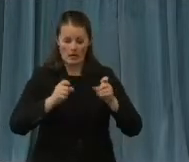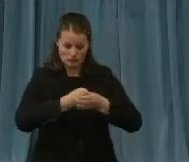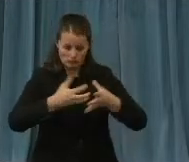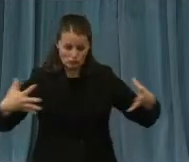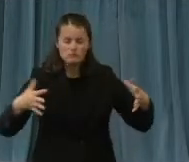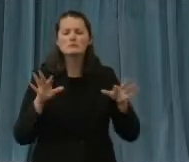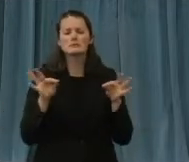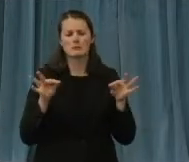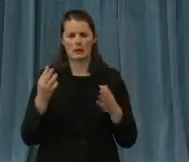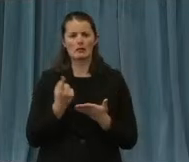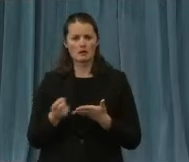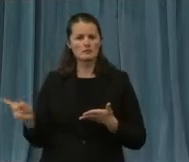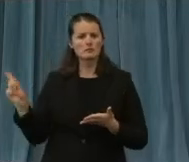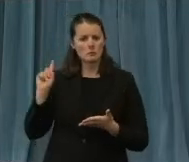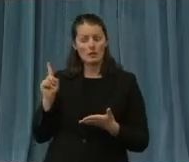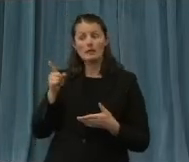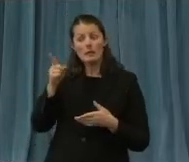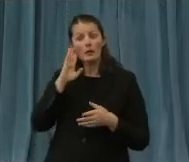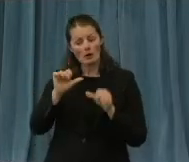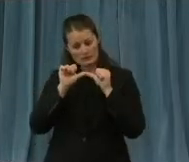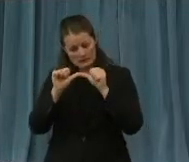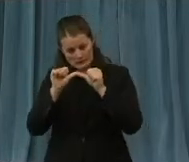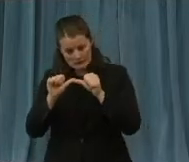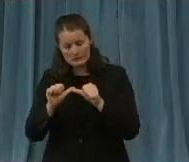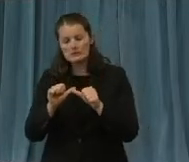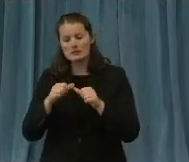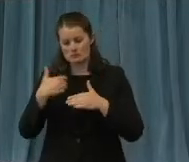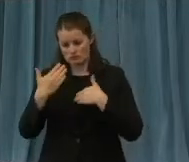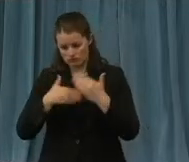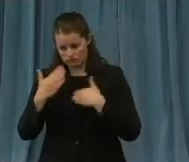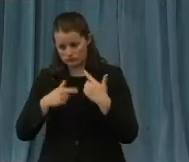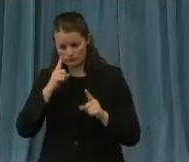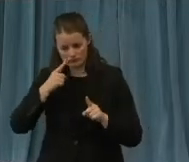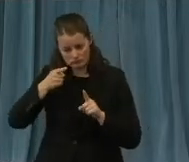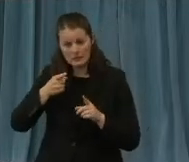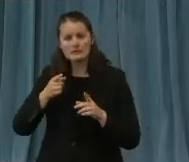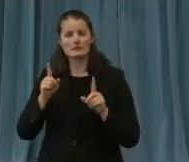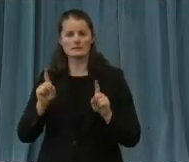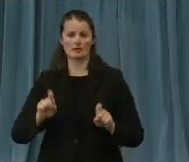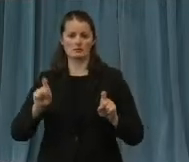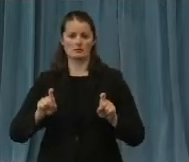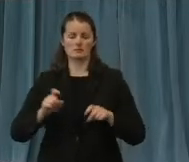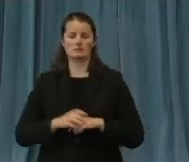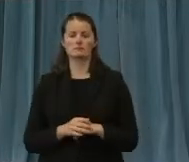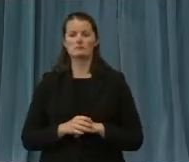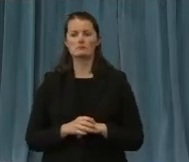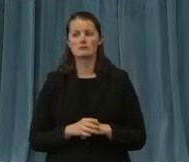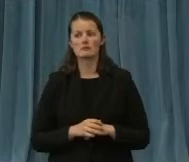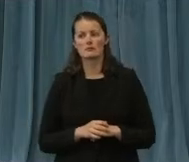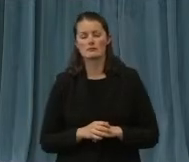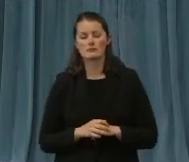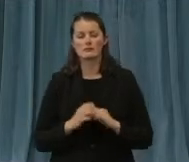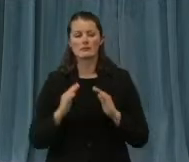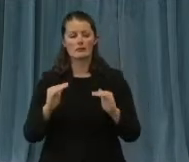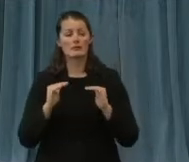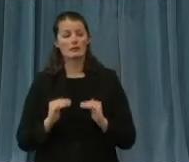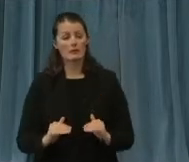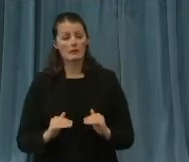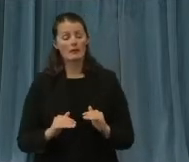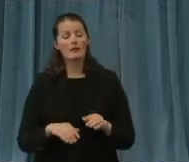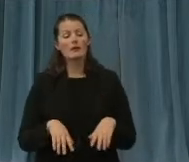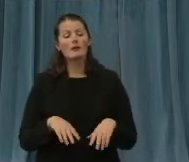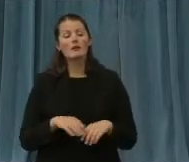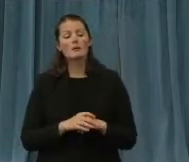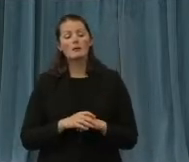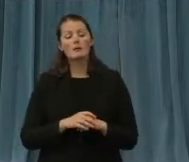continue as our testing expert throughout this crisis. I am pleased to have Melissa Peak Bullock, the state epidemiologist, here